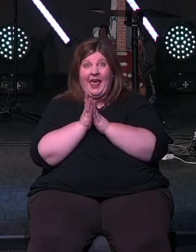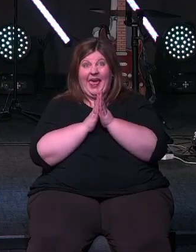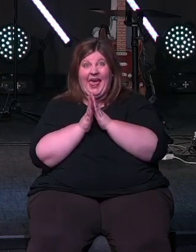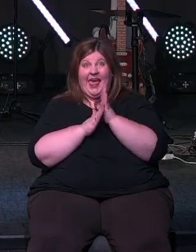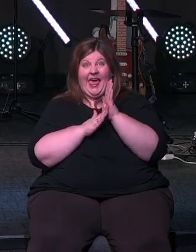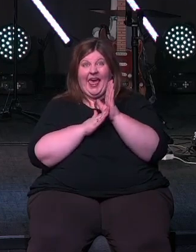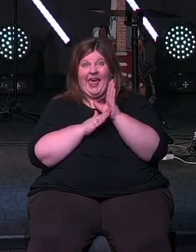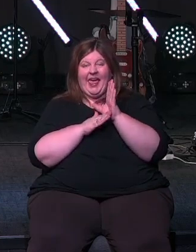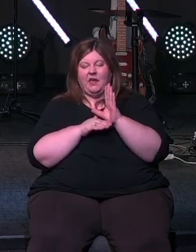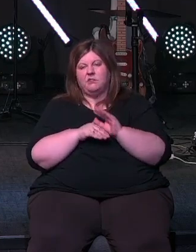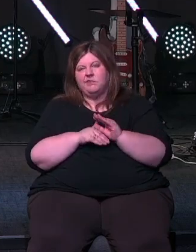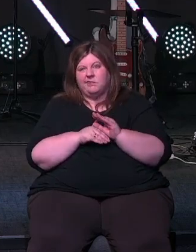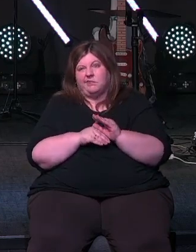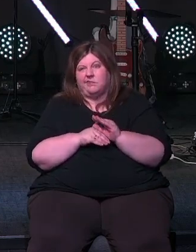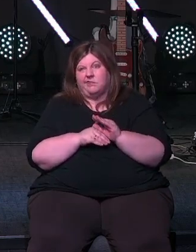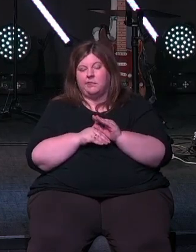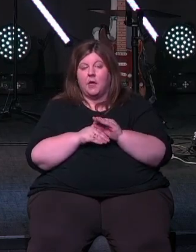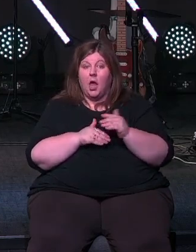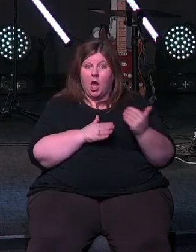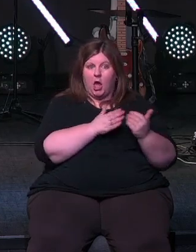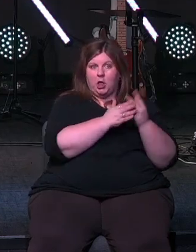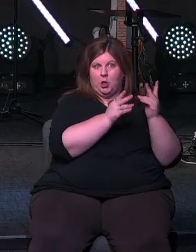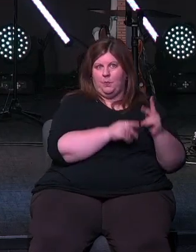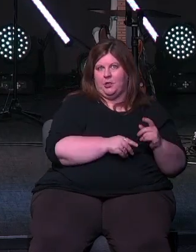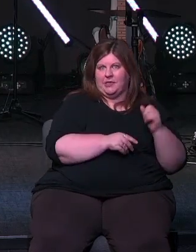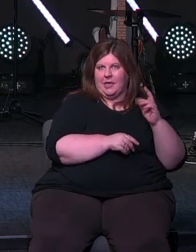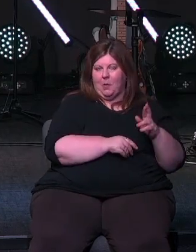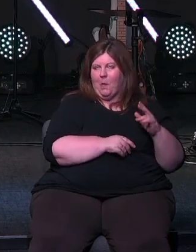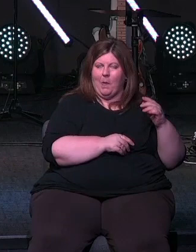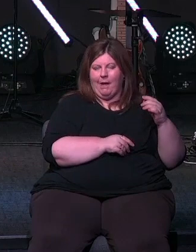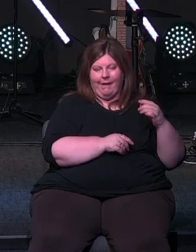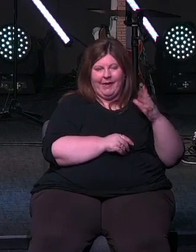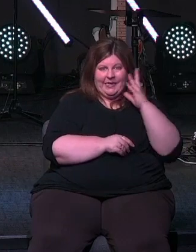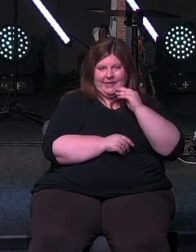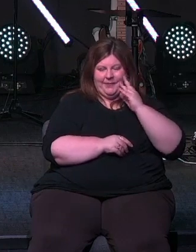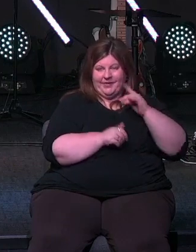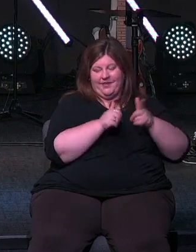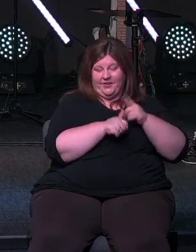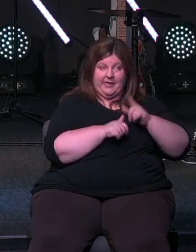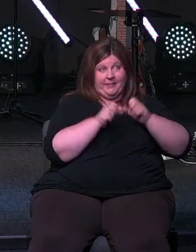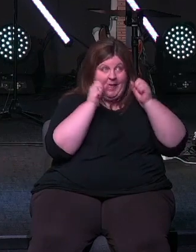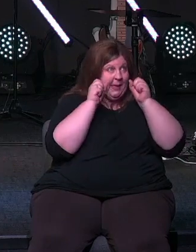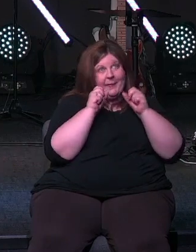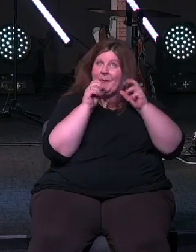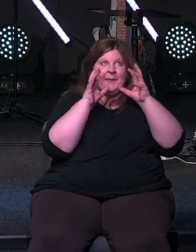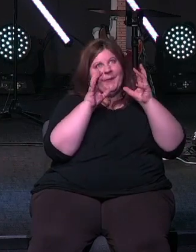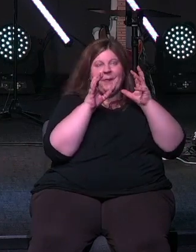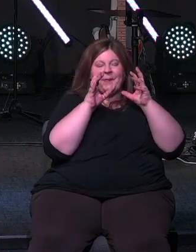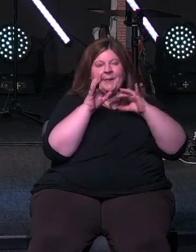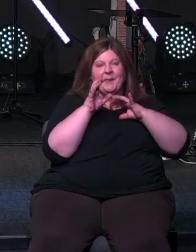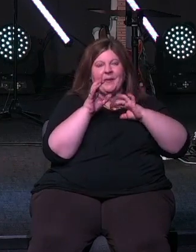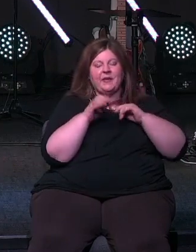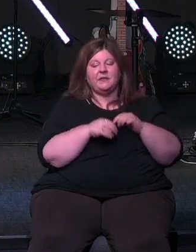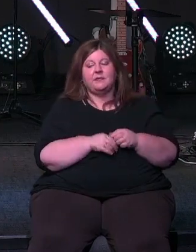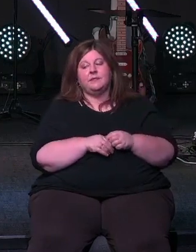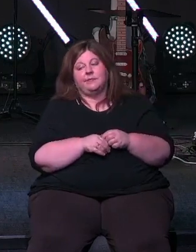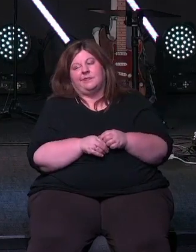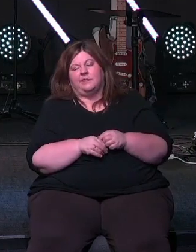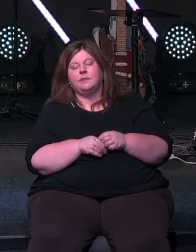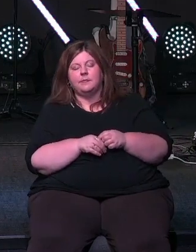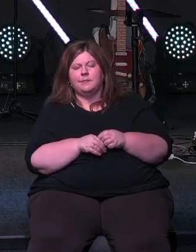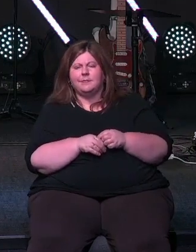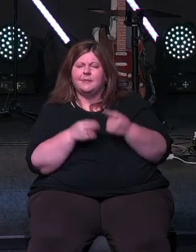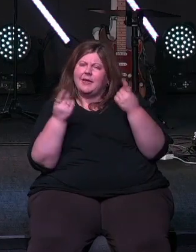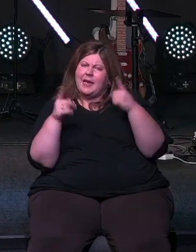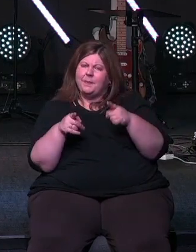excitement that maybe somebody new or somebody younger or somebody that's experiencing it just for the first time, they have a totally different perspective. We all have